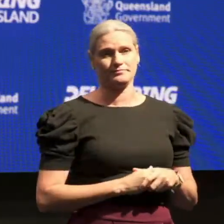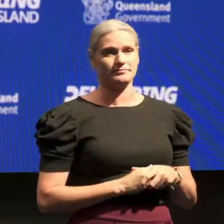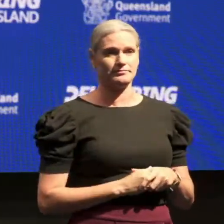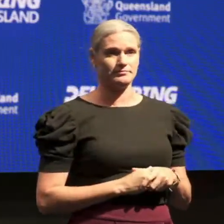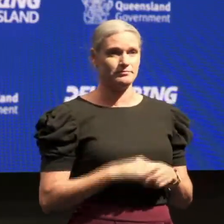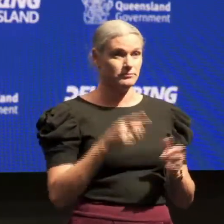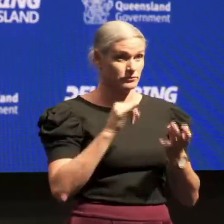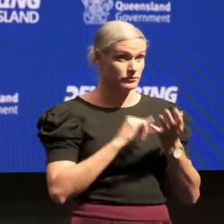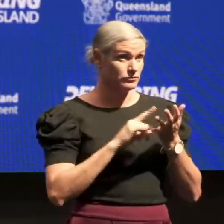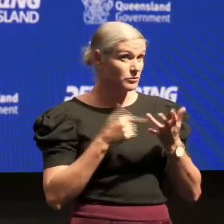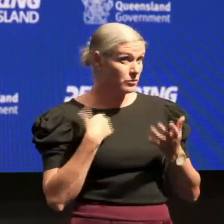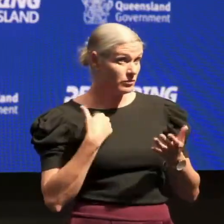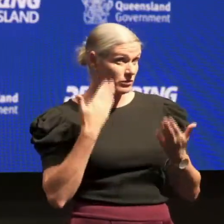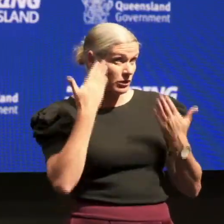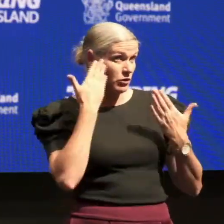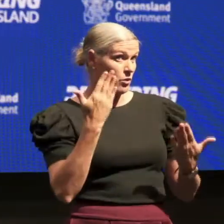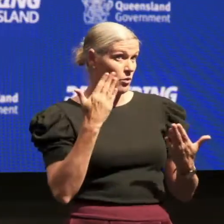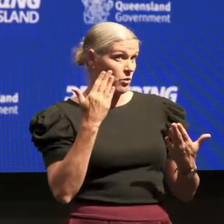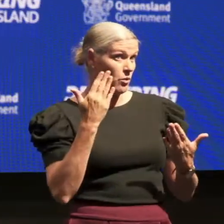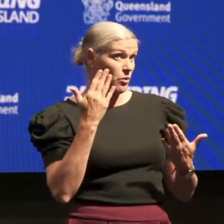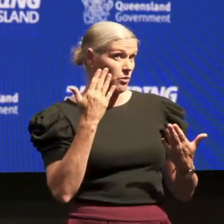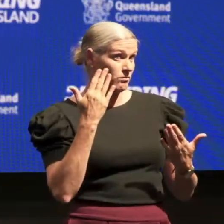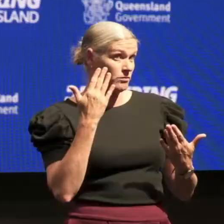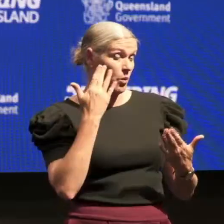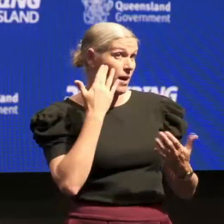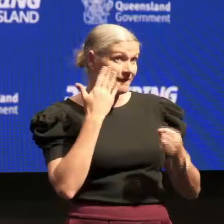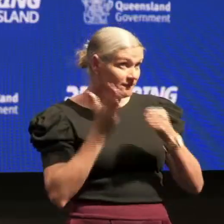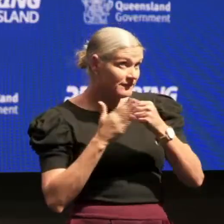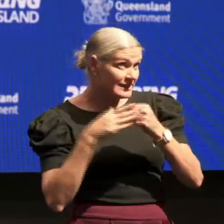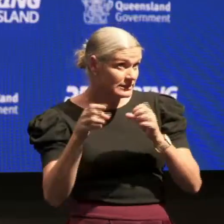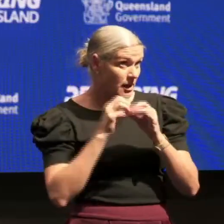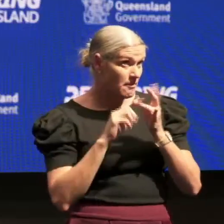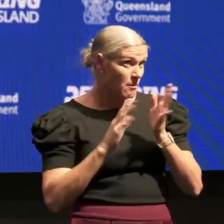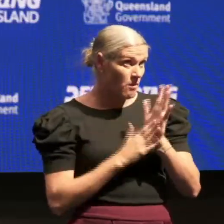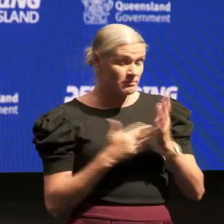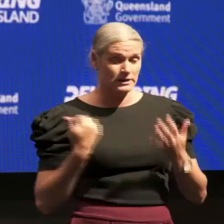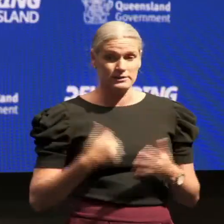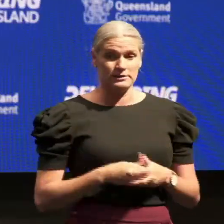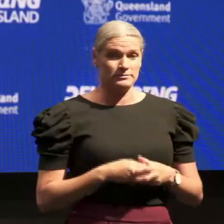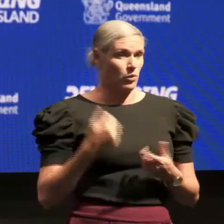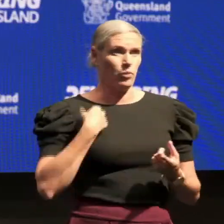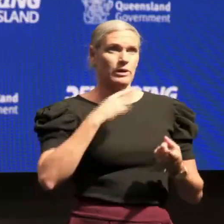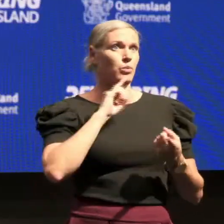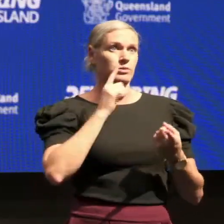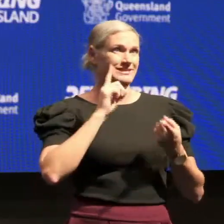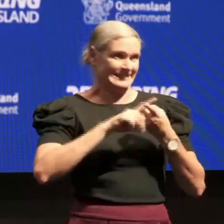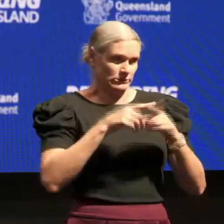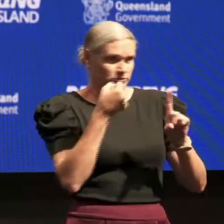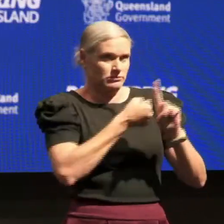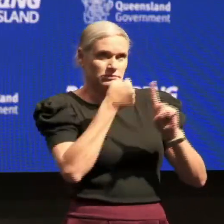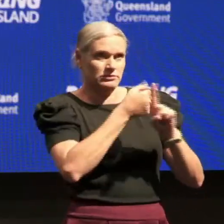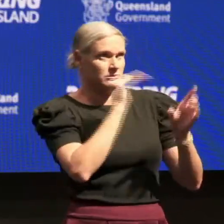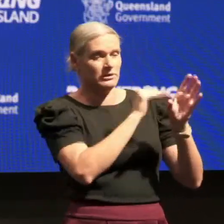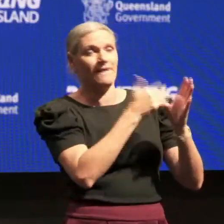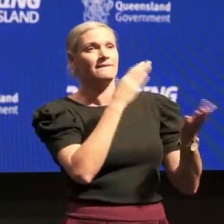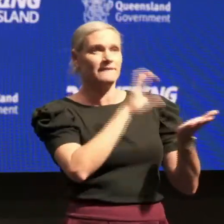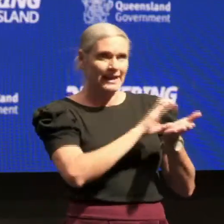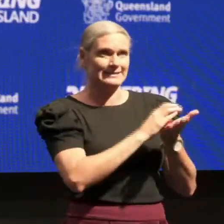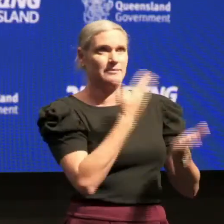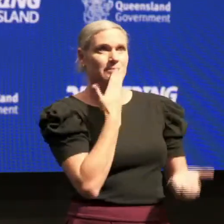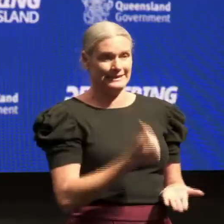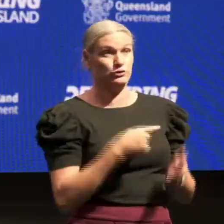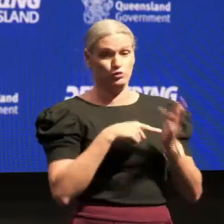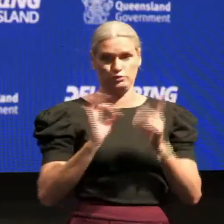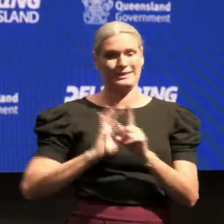So there's no sort of indication at this stage it might not be fixed? Or? Well, we'll continue to advocate for funding to be able